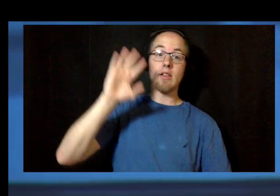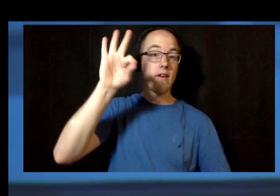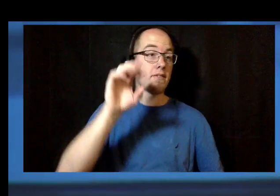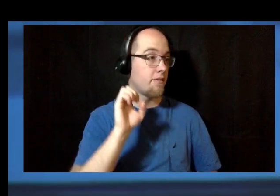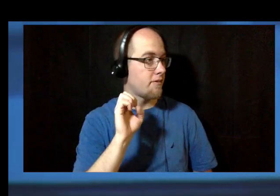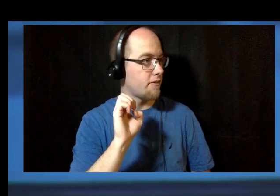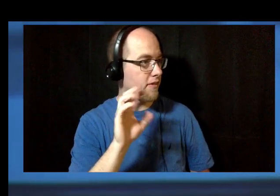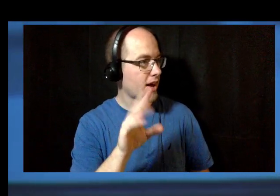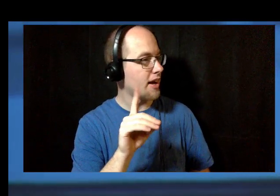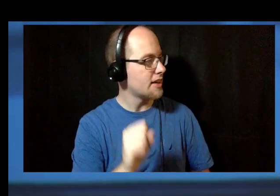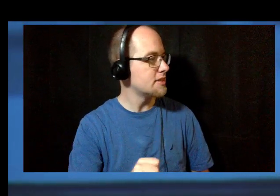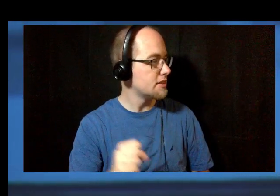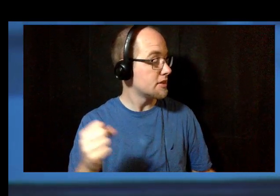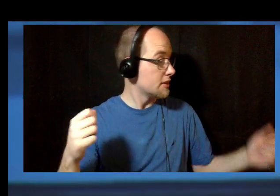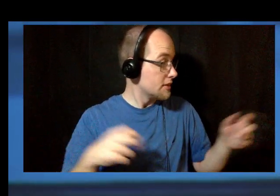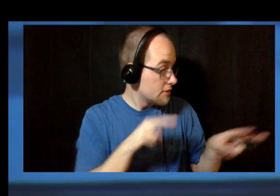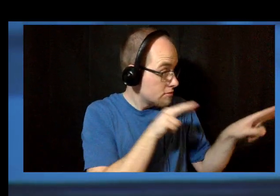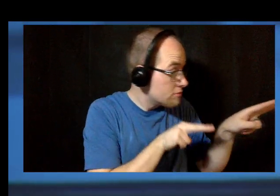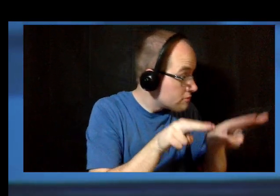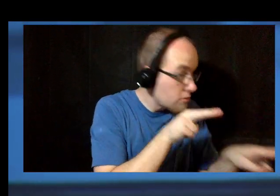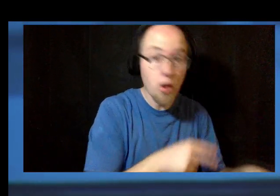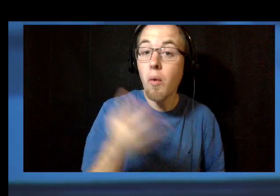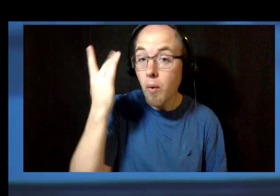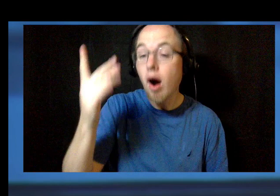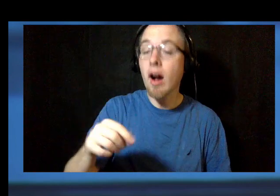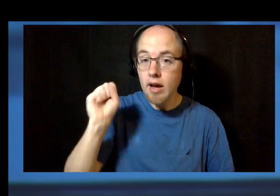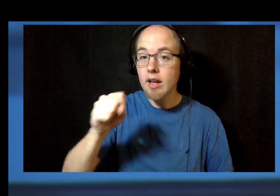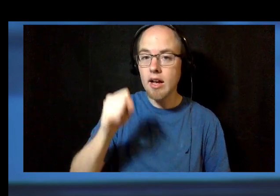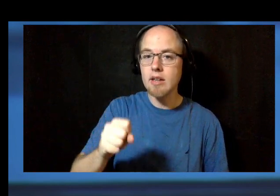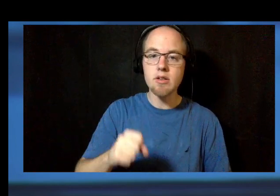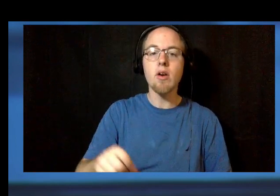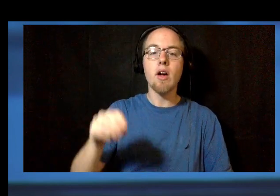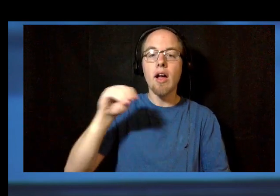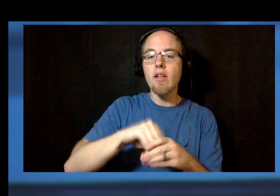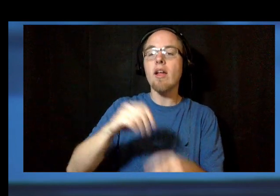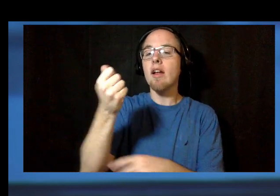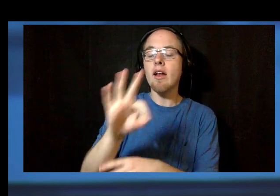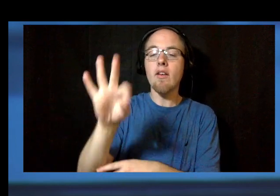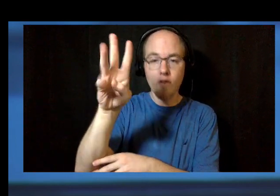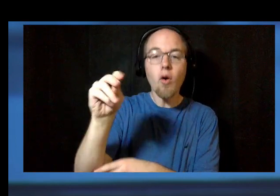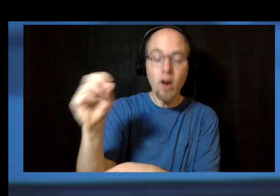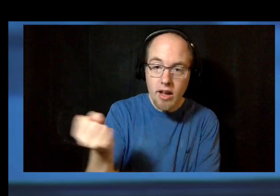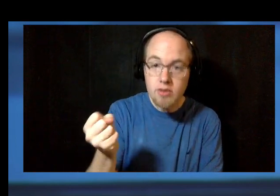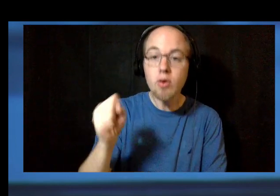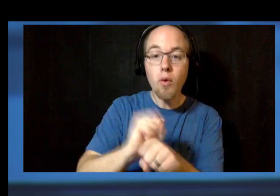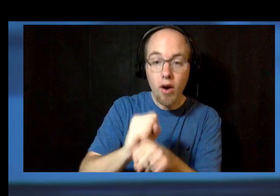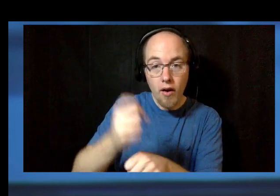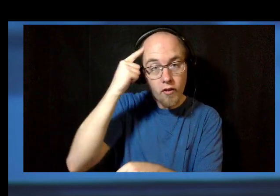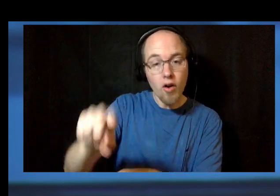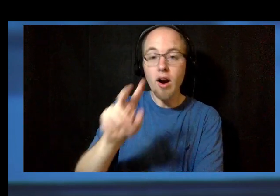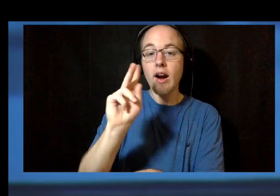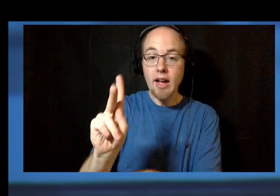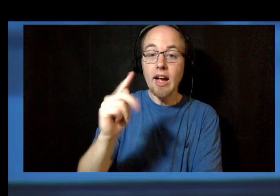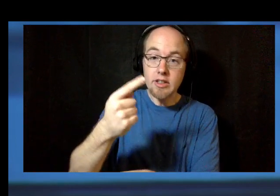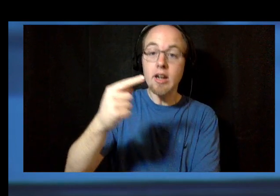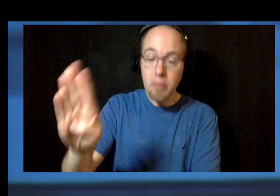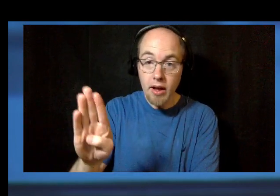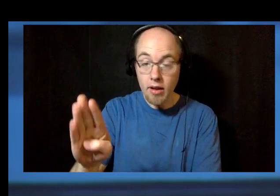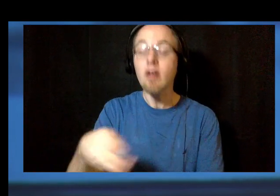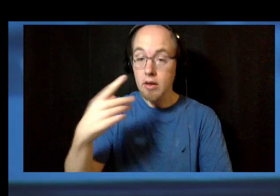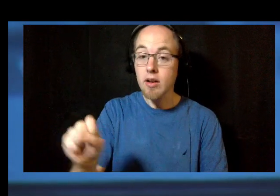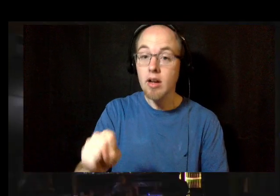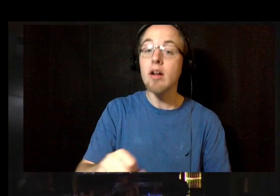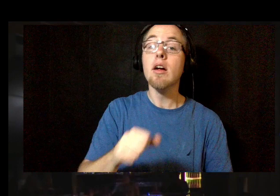were because he spent most of the 1940s working for the KGB. Again, not making this shit up. Suffered